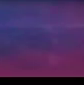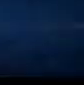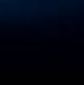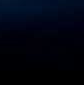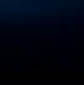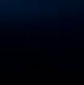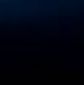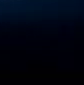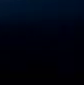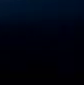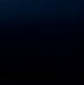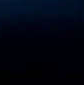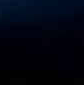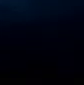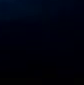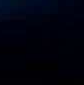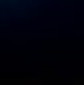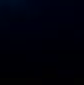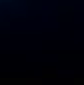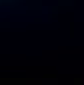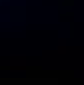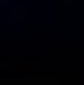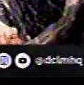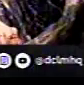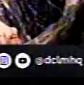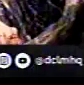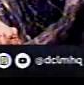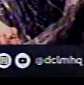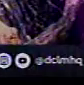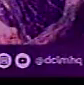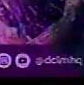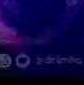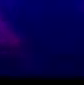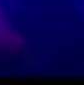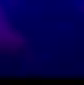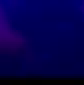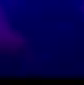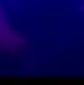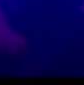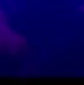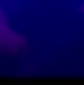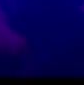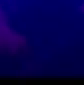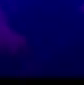of Christ's resurrection power. It's real.